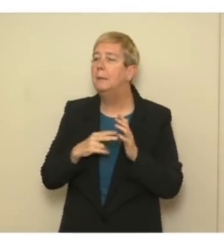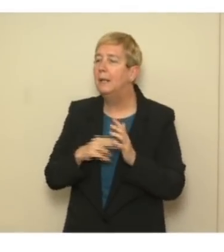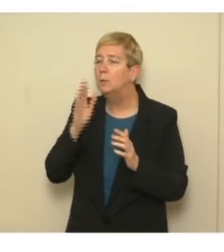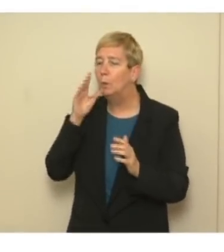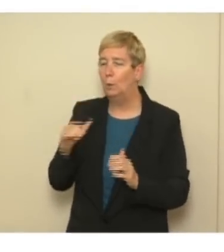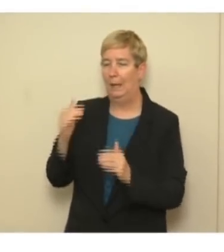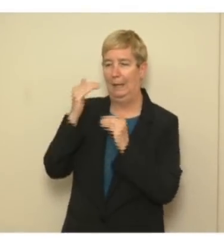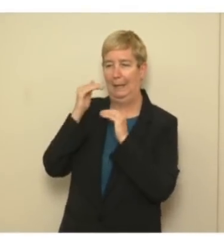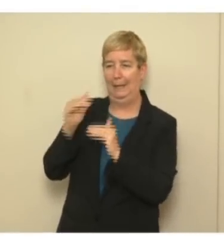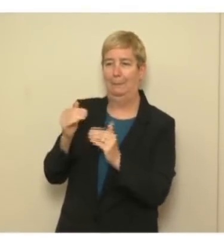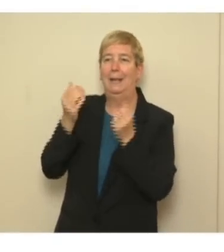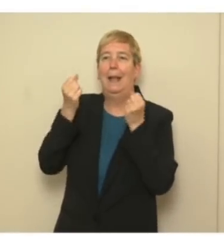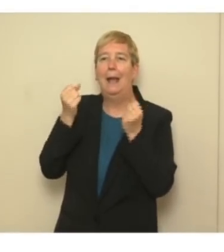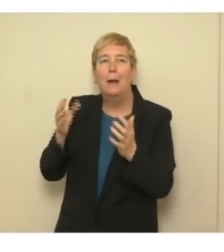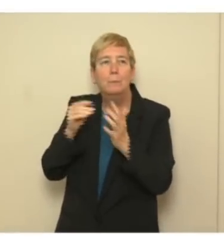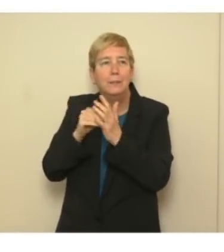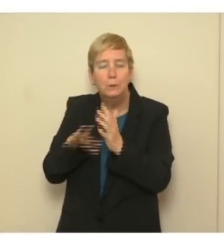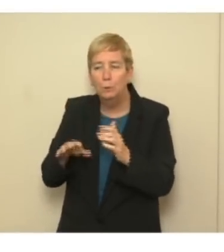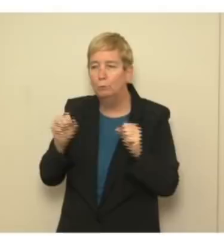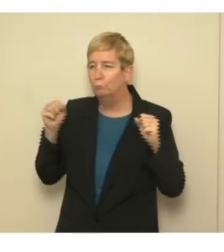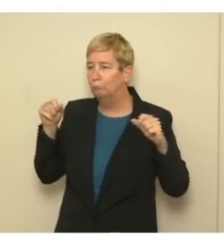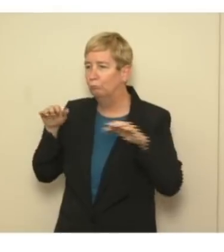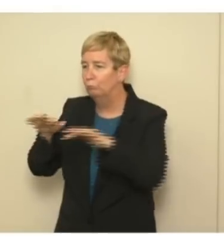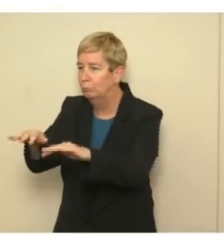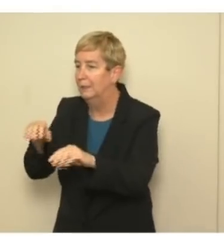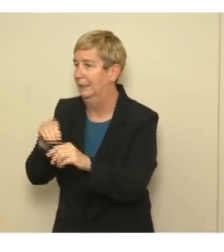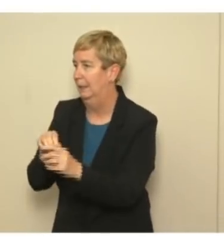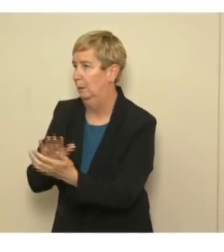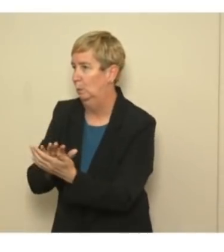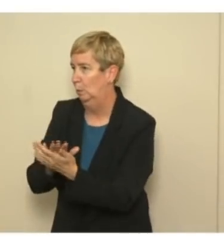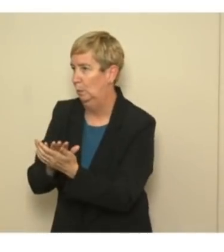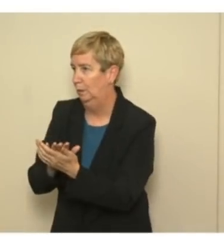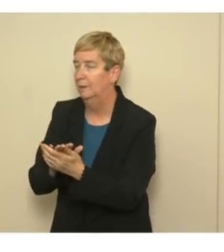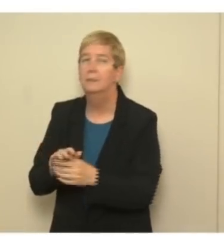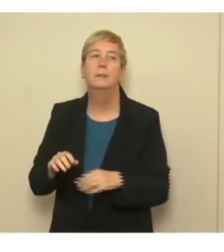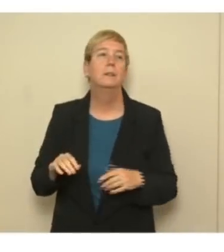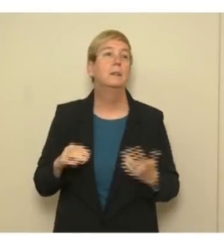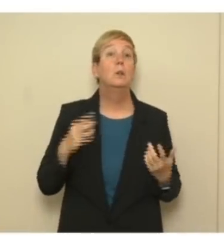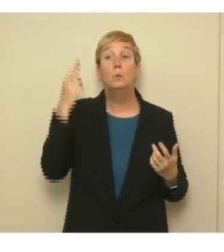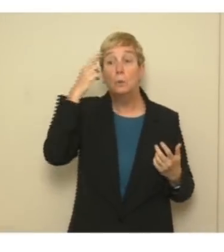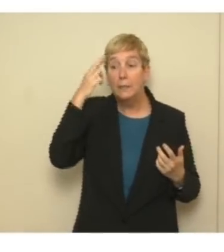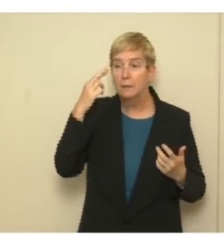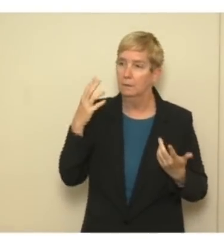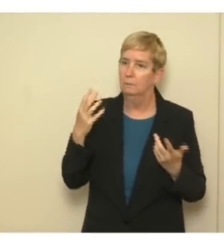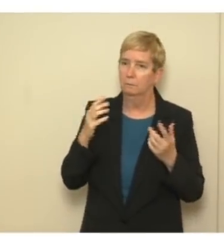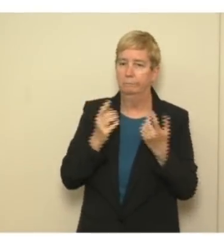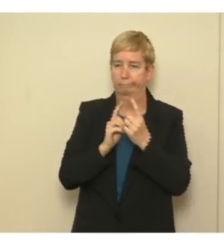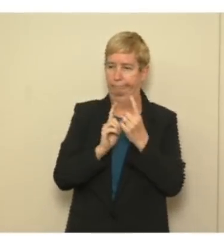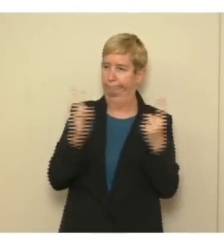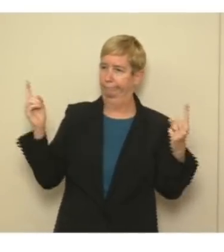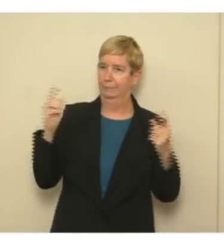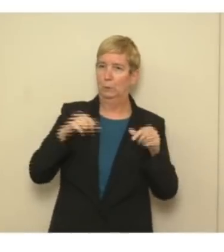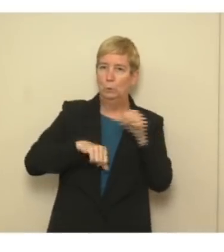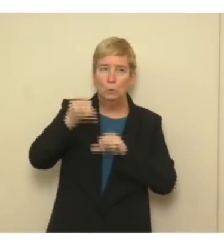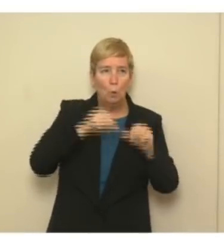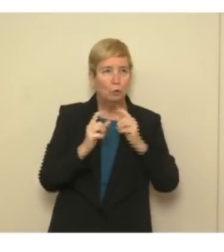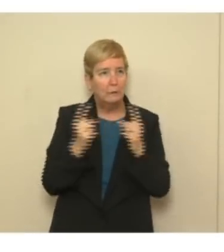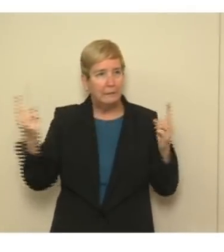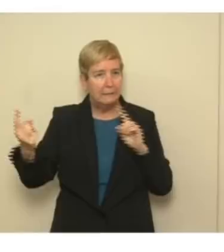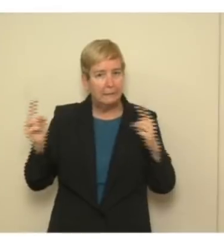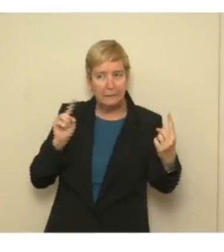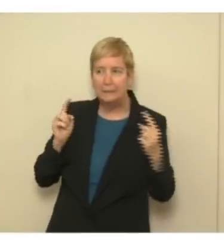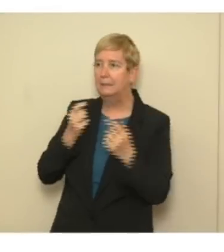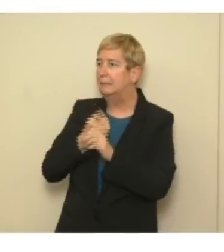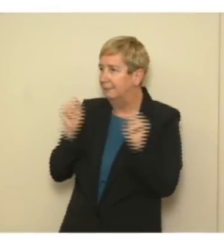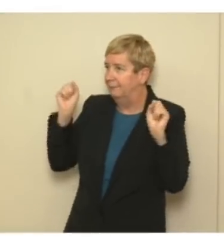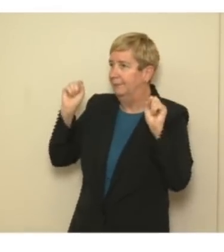of students who are in the school setting. And this is done to make sure that we can maximize social distancing and that we can also have